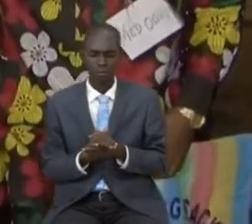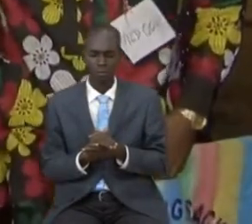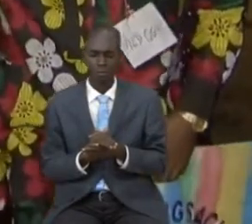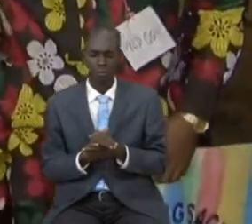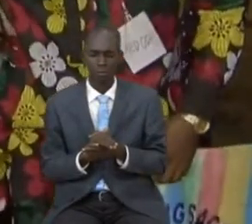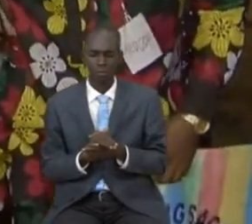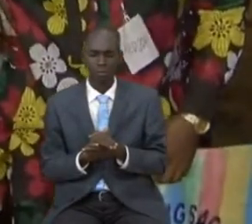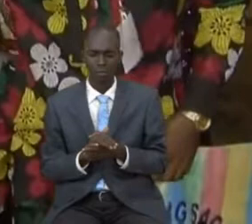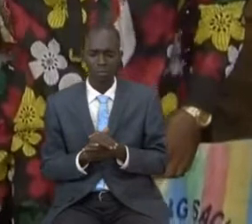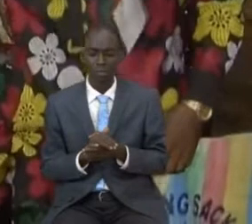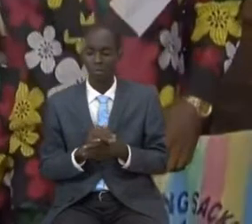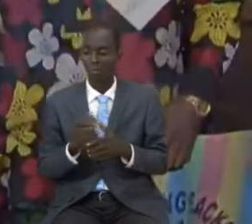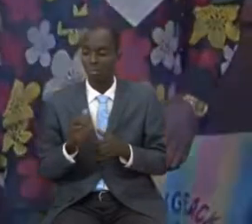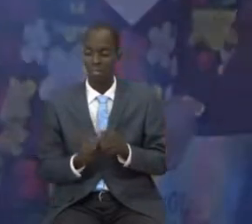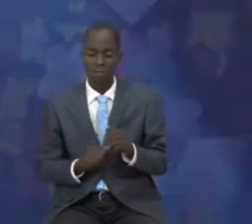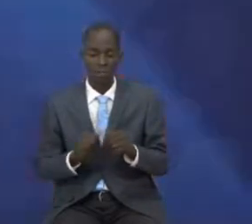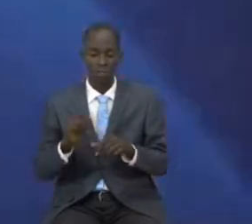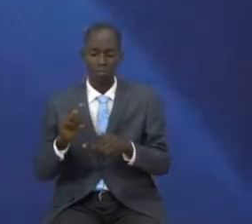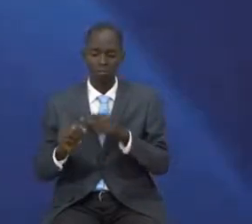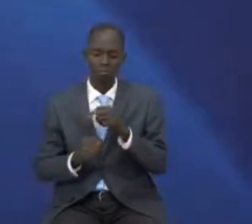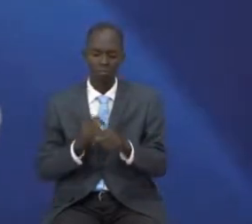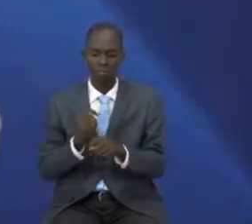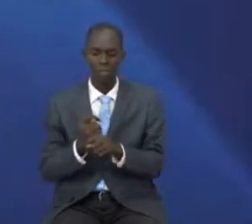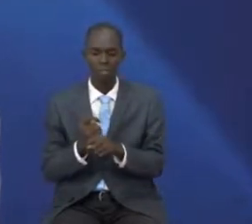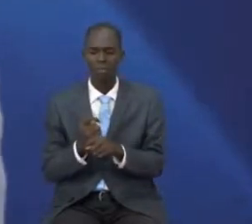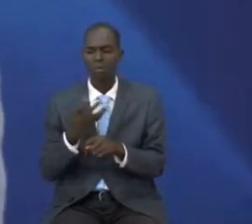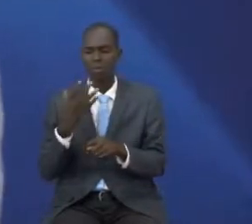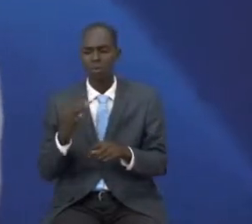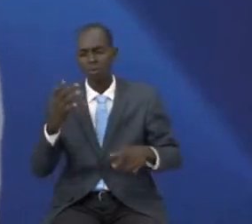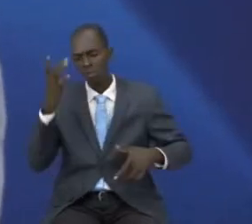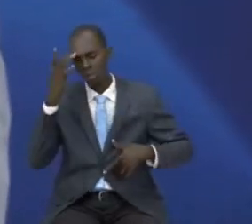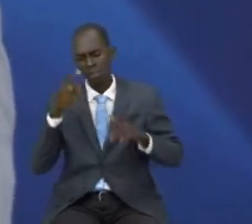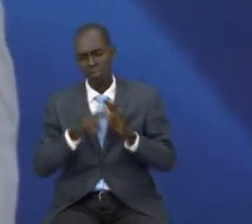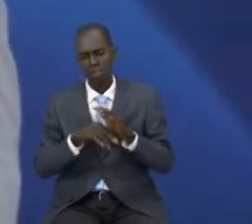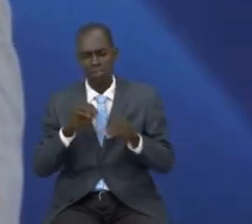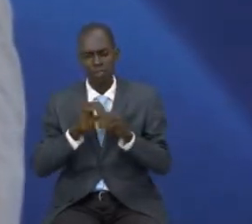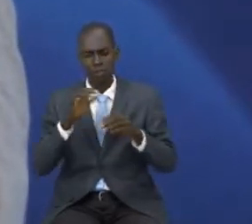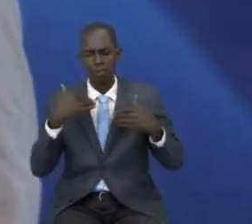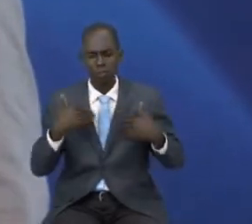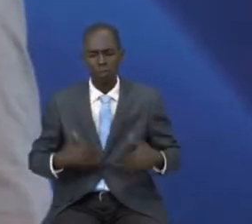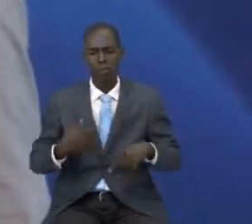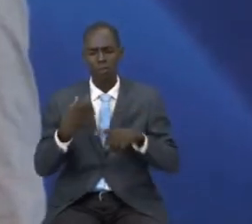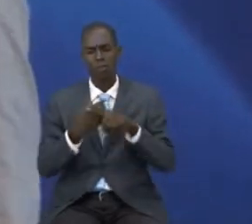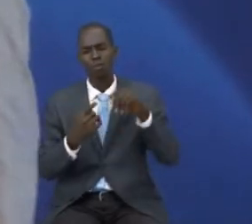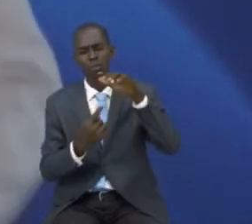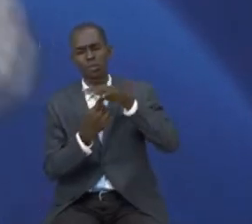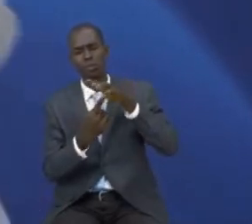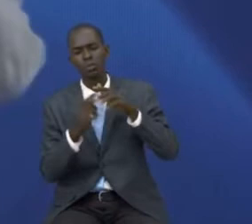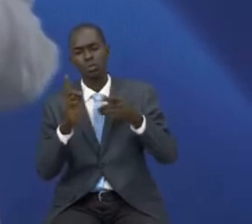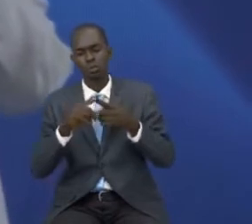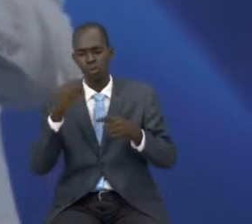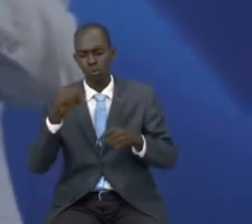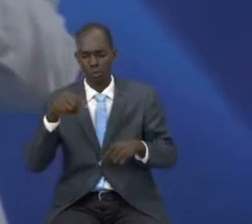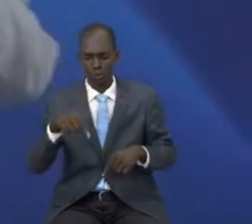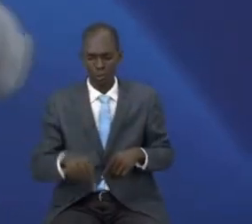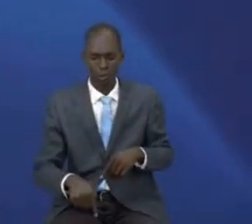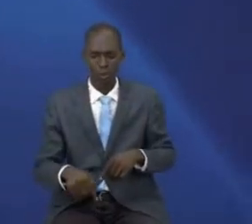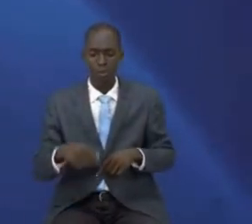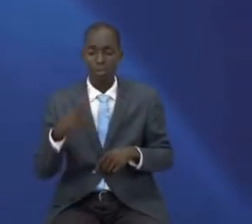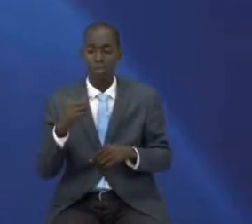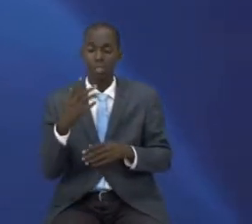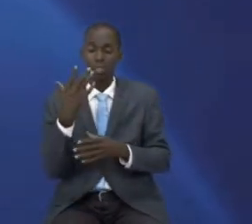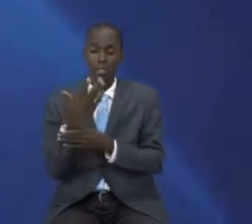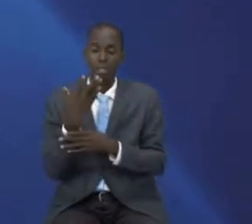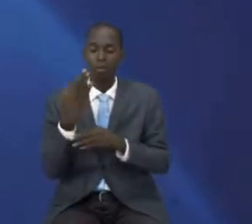Every form of sickness in your body, from the top of your head to the tip of your toe, the hand of